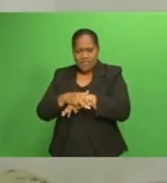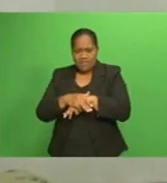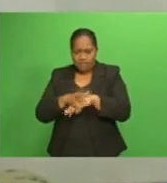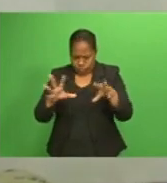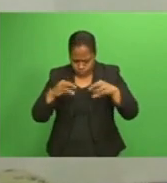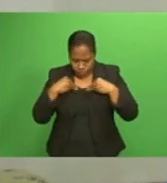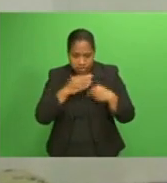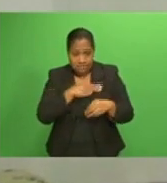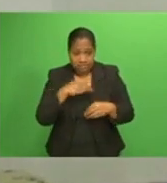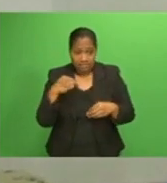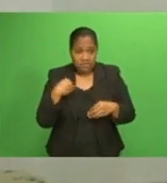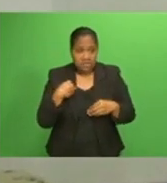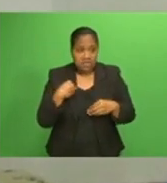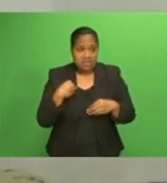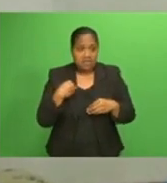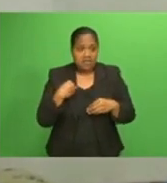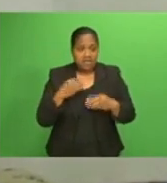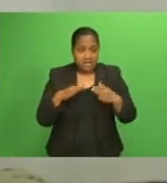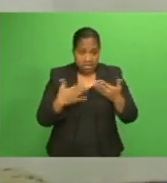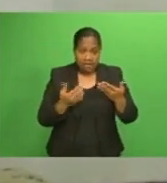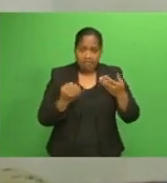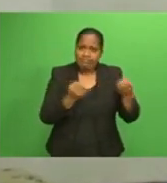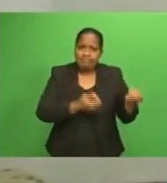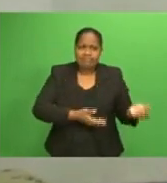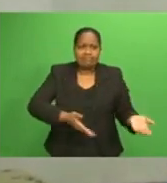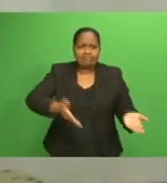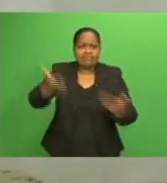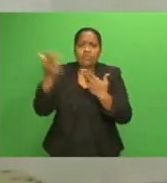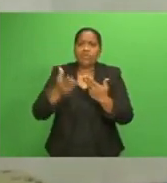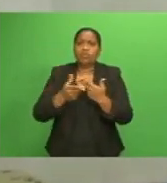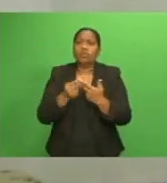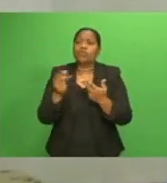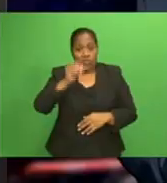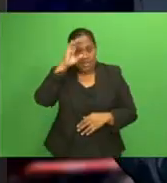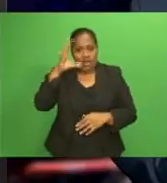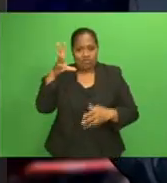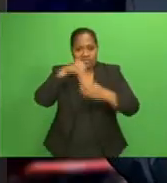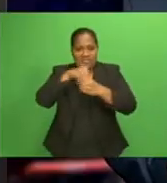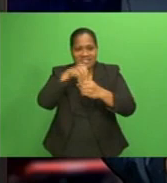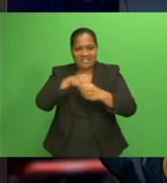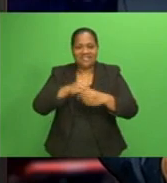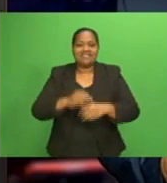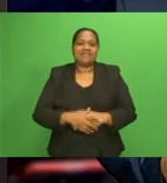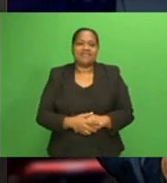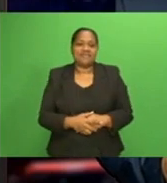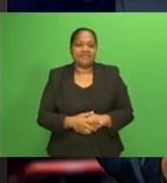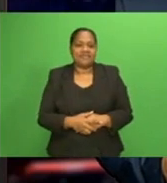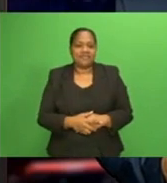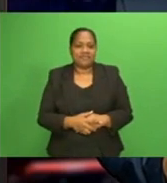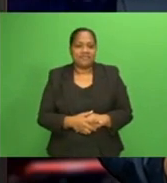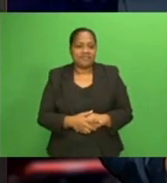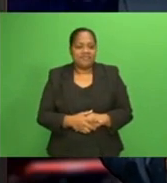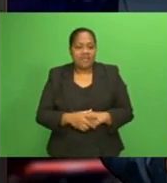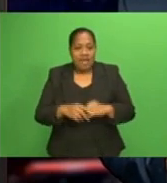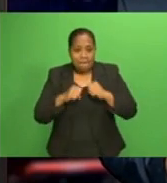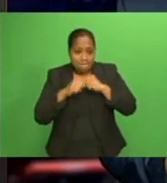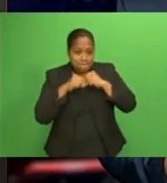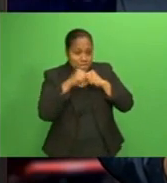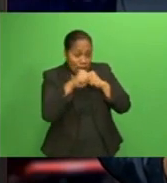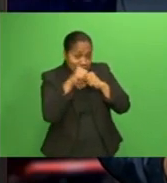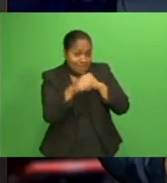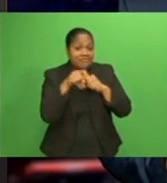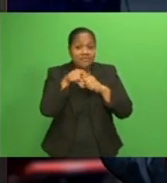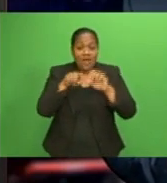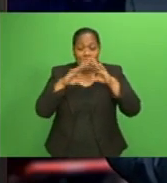We're due to start meeting on them with the Ministry of the Economy next week. The boxing world is excited after British